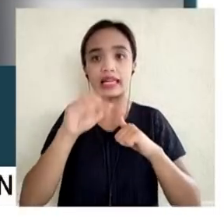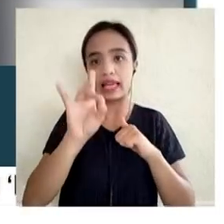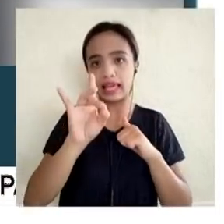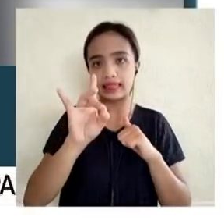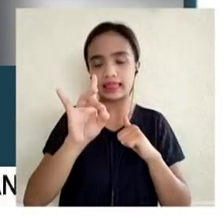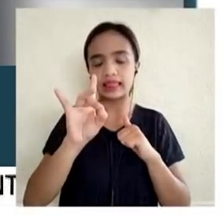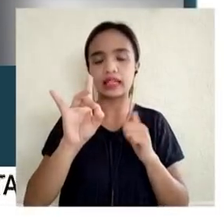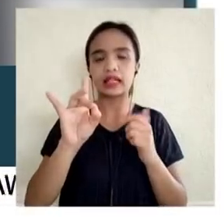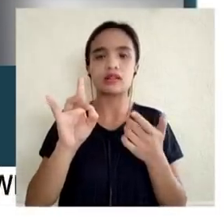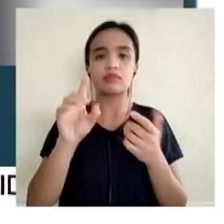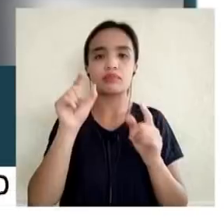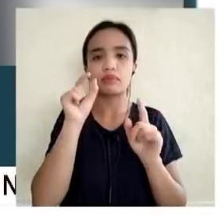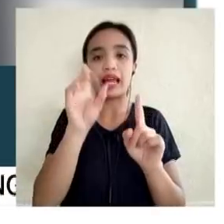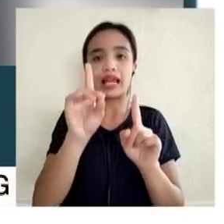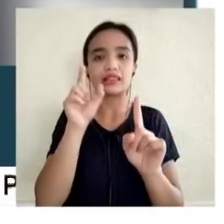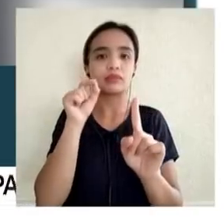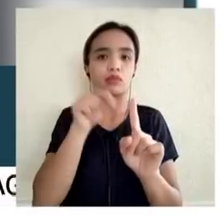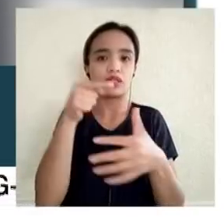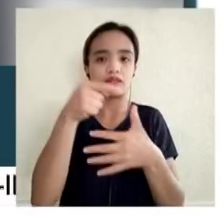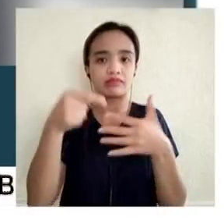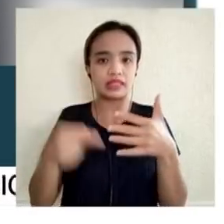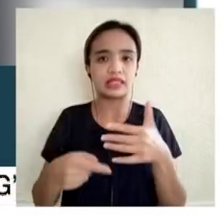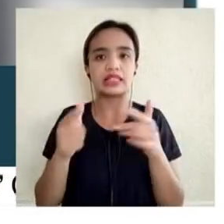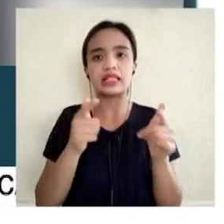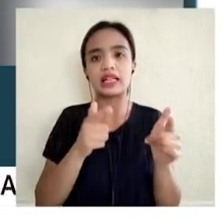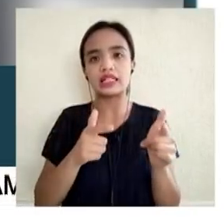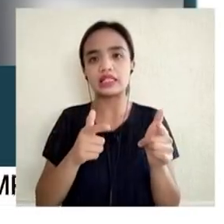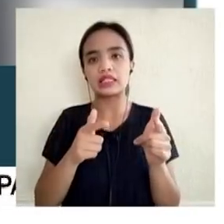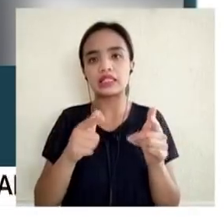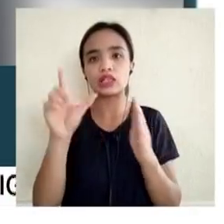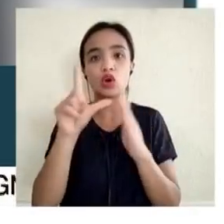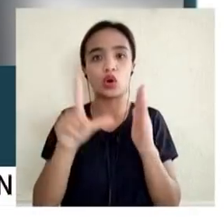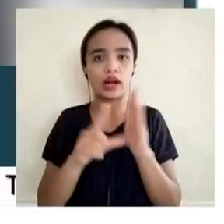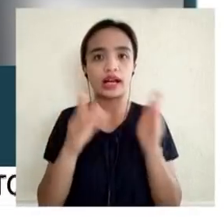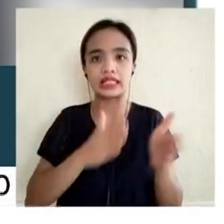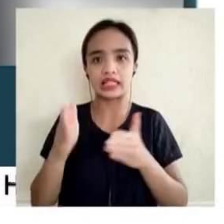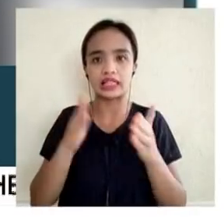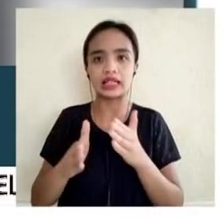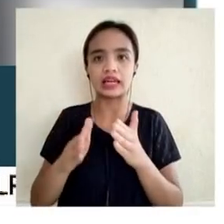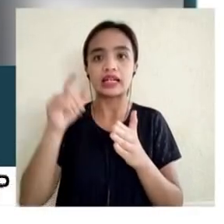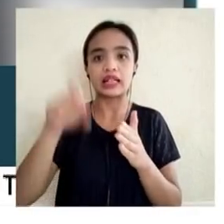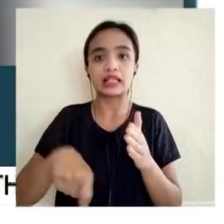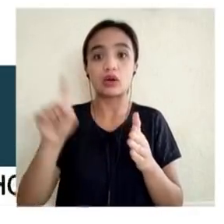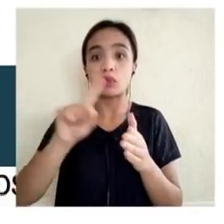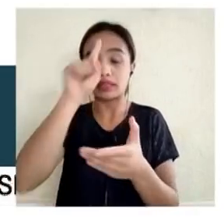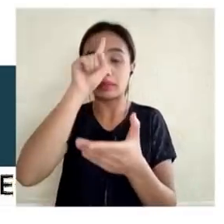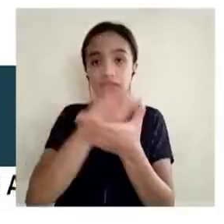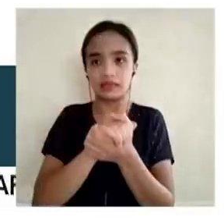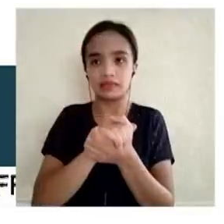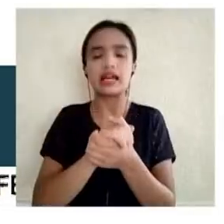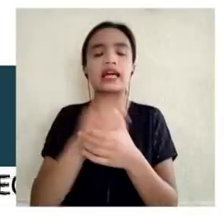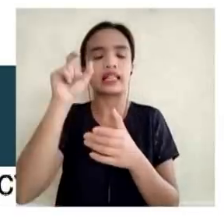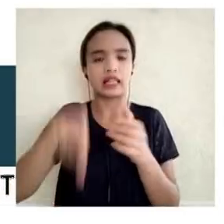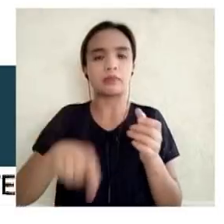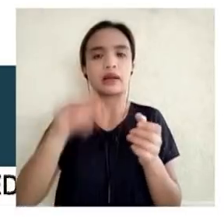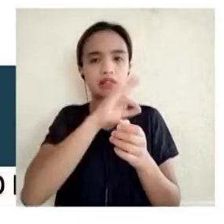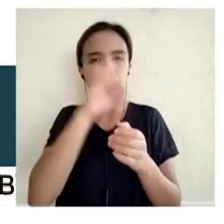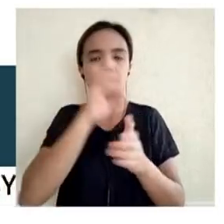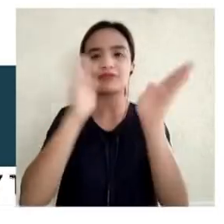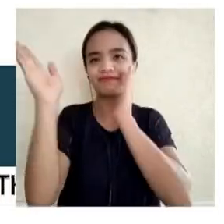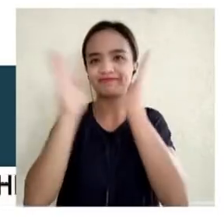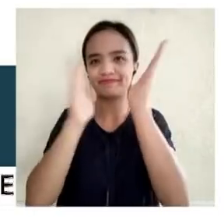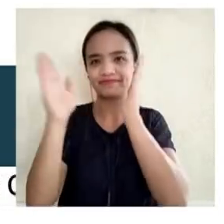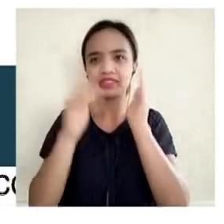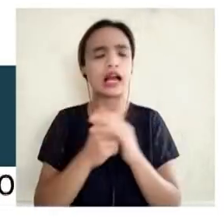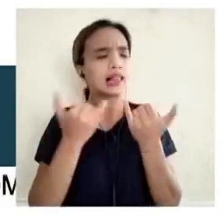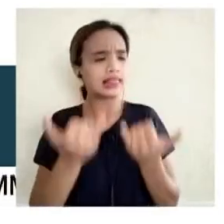of PDP Cares. Those who believe that the Pilipino dapat paglingkuran. Finally, Senator Pimentel, what's the game plan